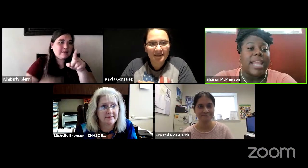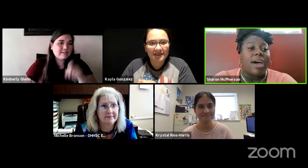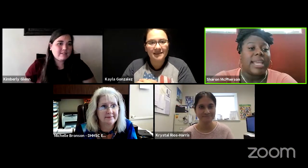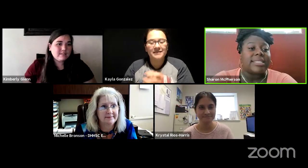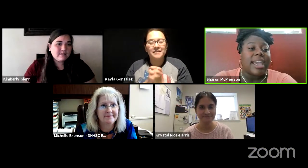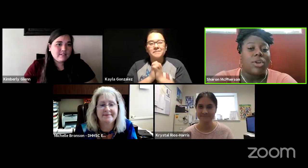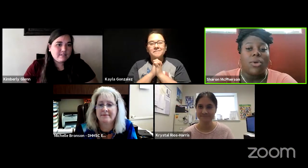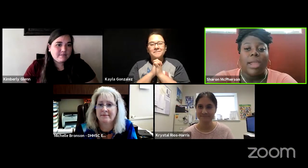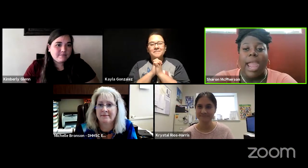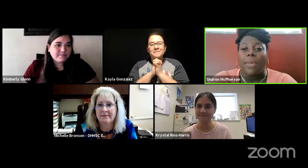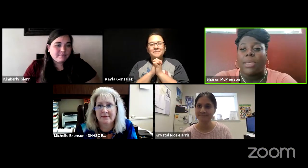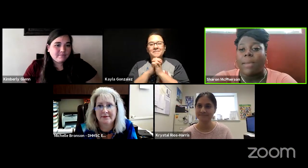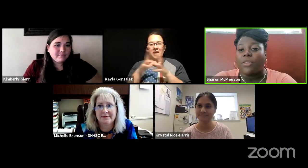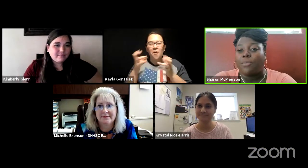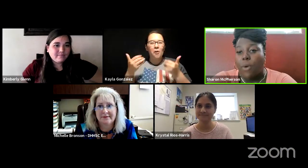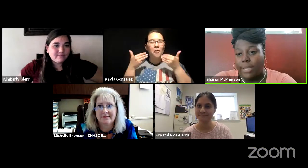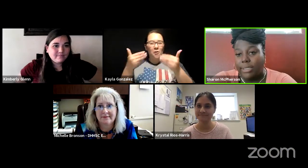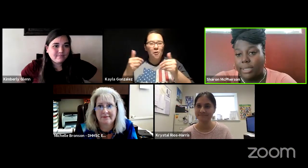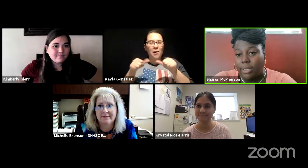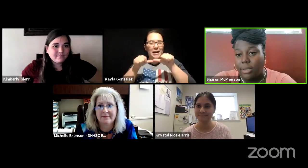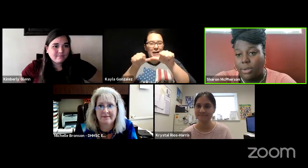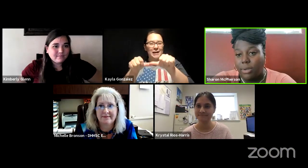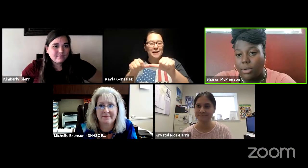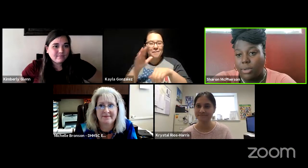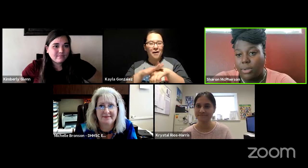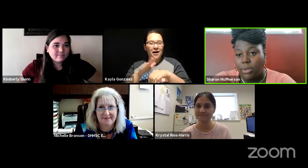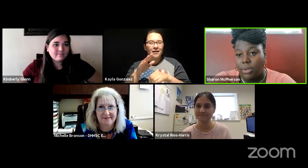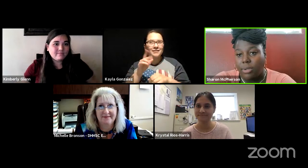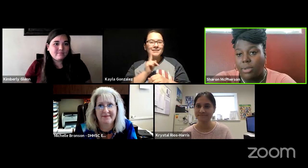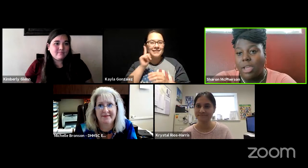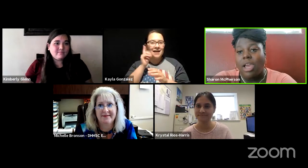Okay, so now the next category and the amount of points.